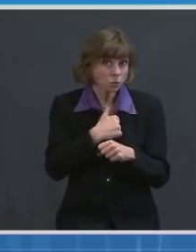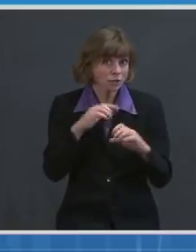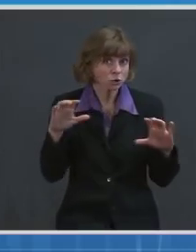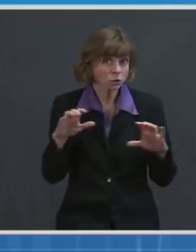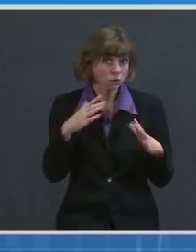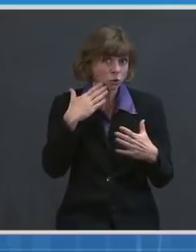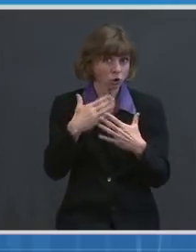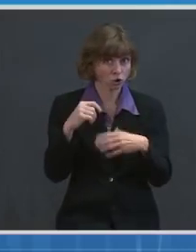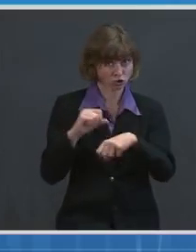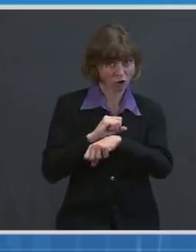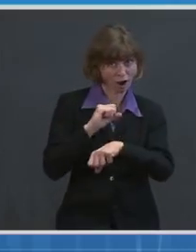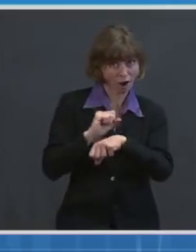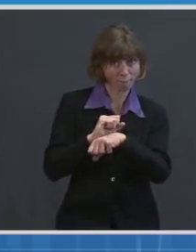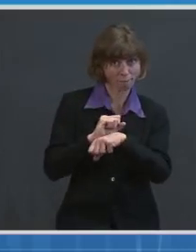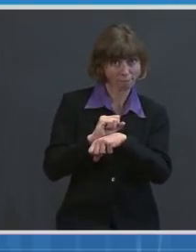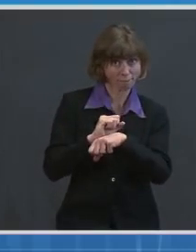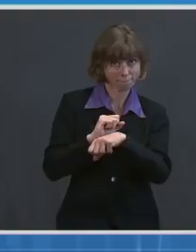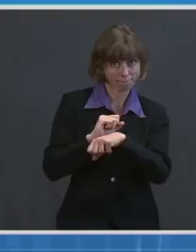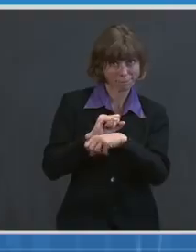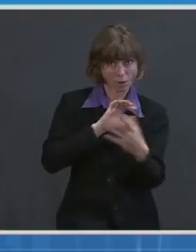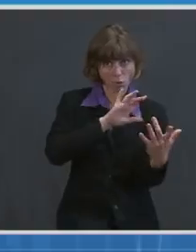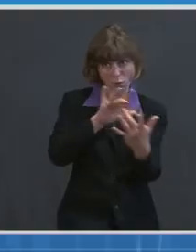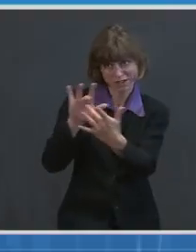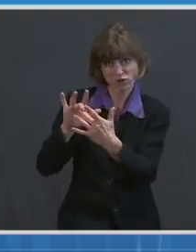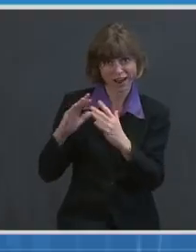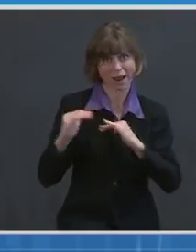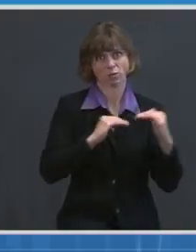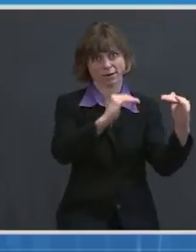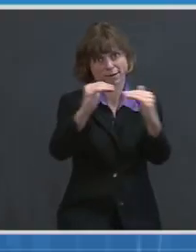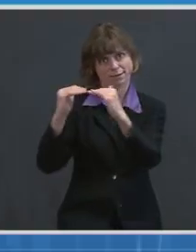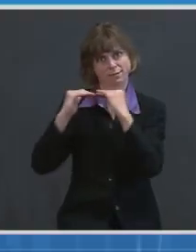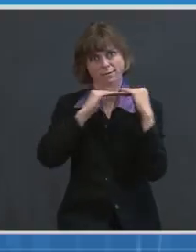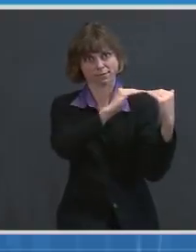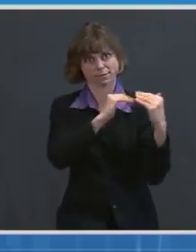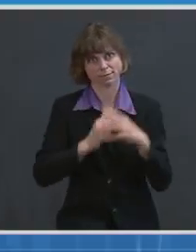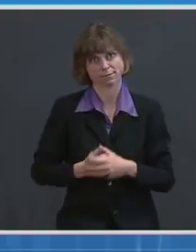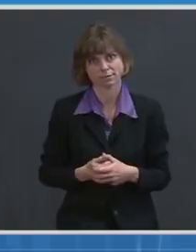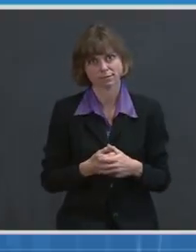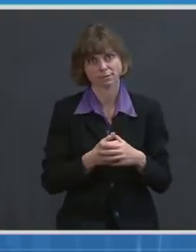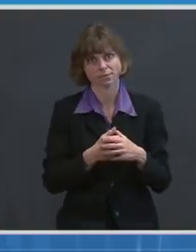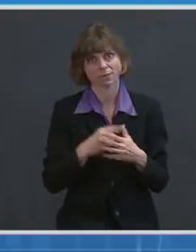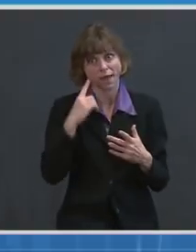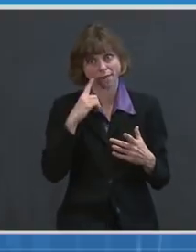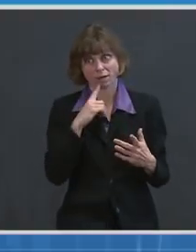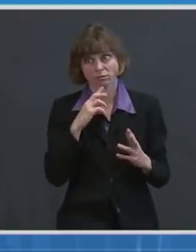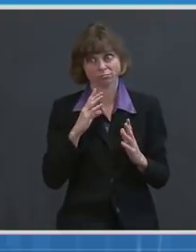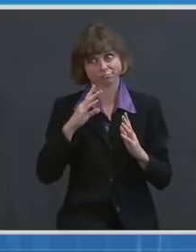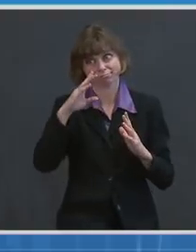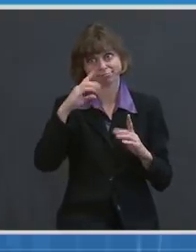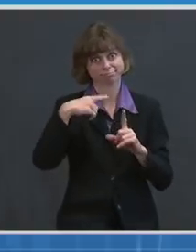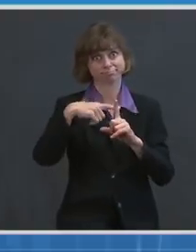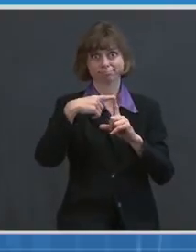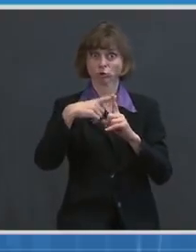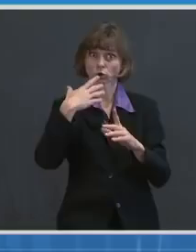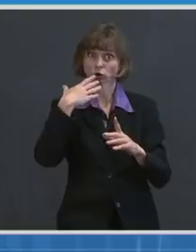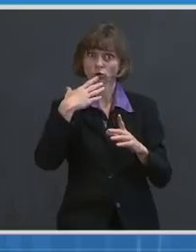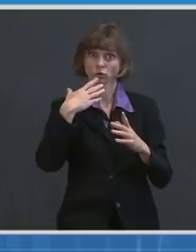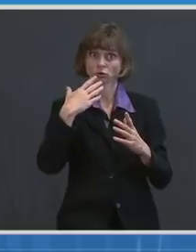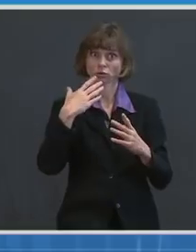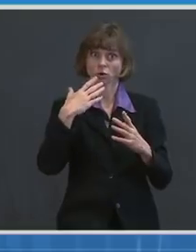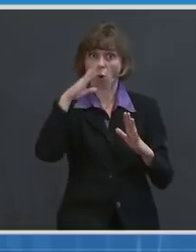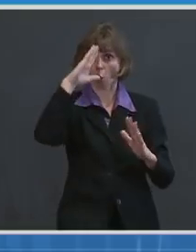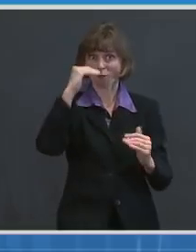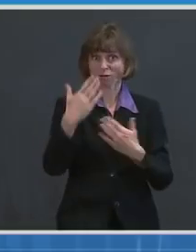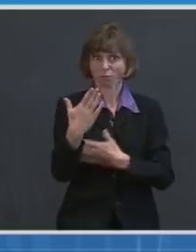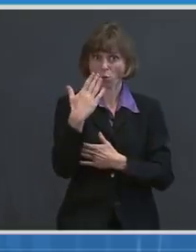job reaching equity. So I think a very hopeful morning, but with some continued warning signs and hope